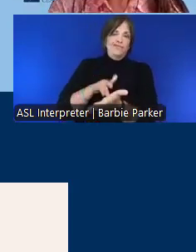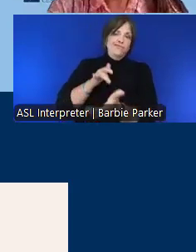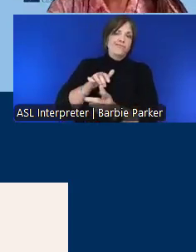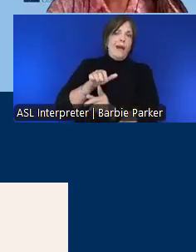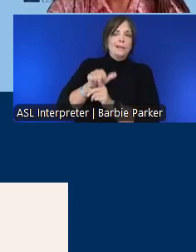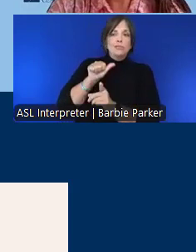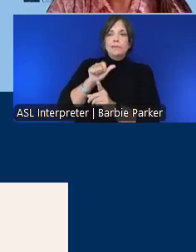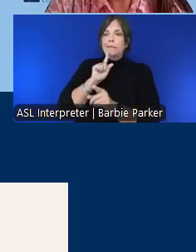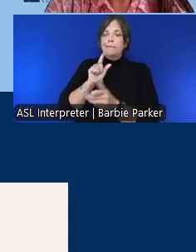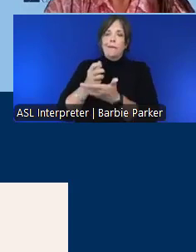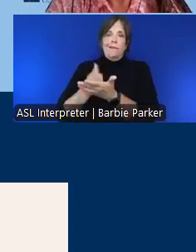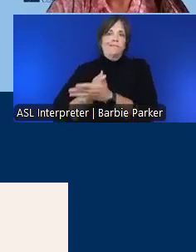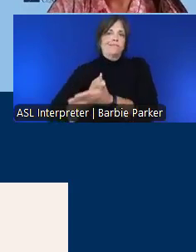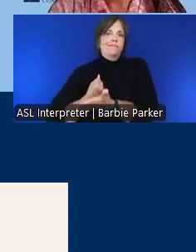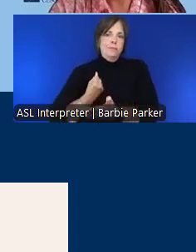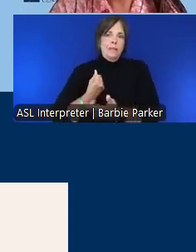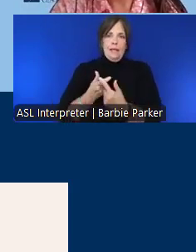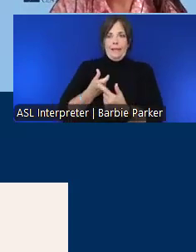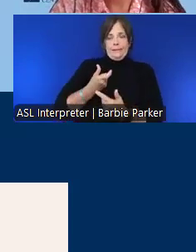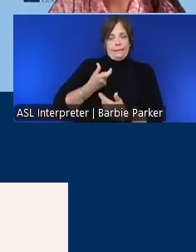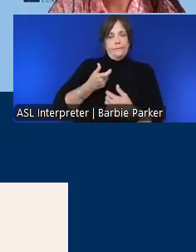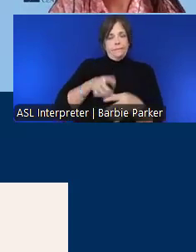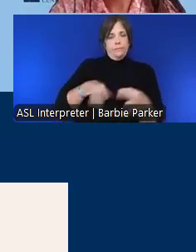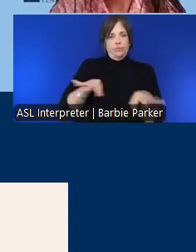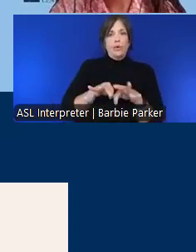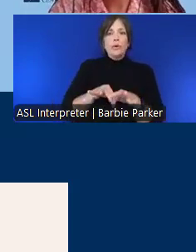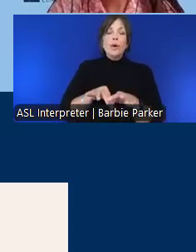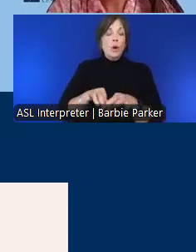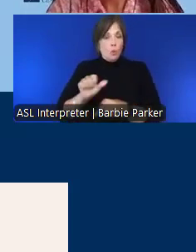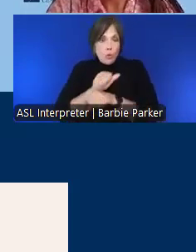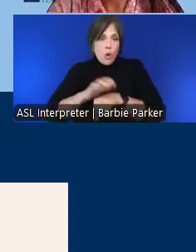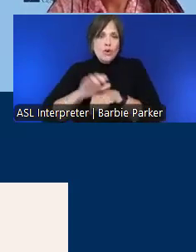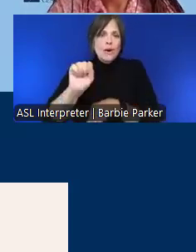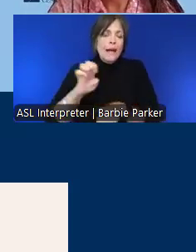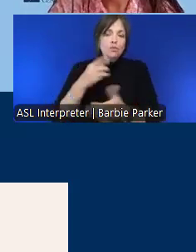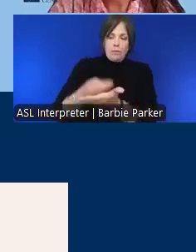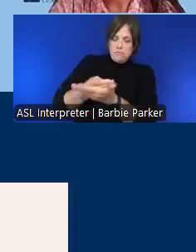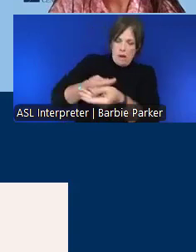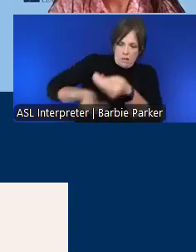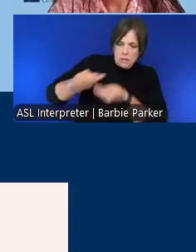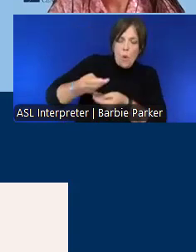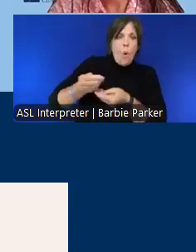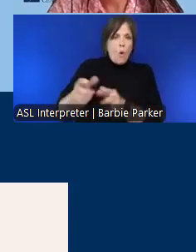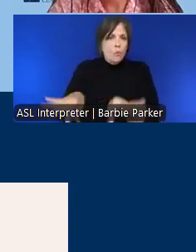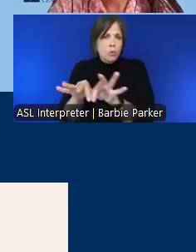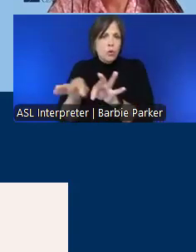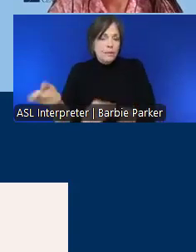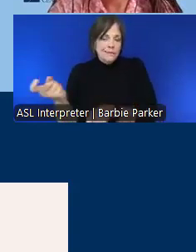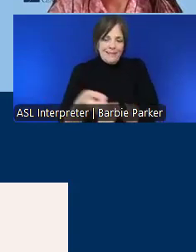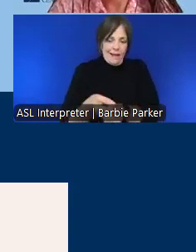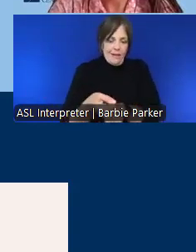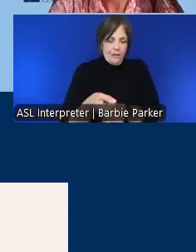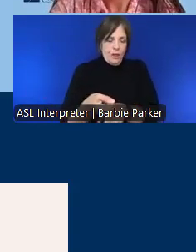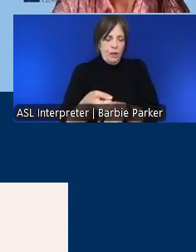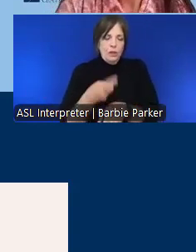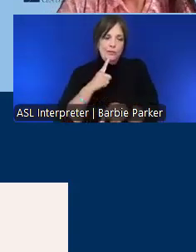on cases where the exchange of money or something of value was given to ensure, to